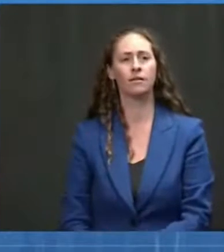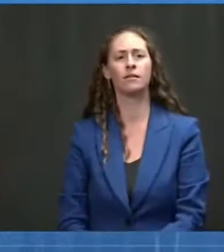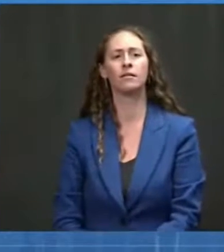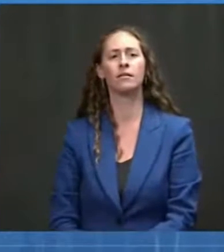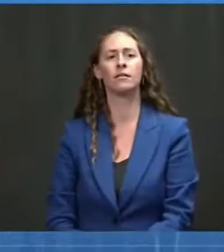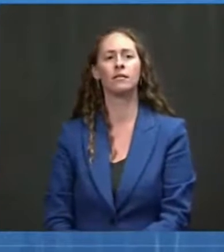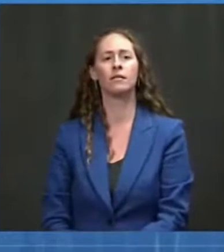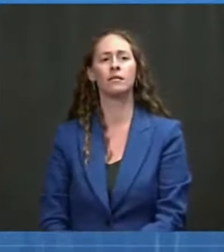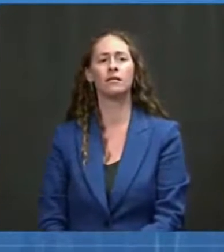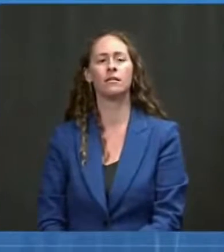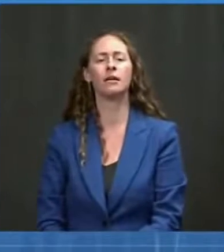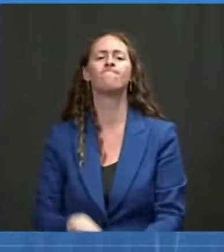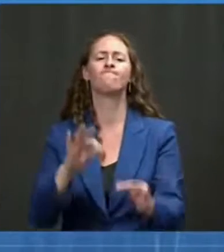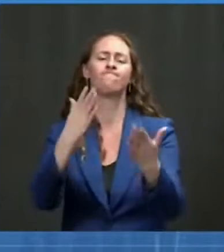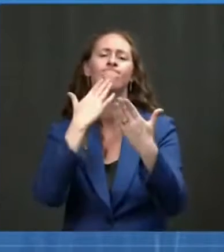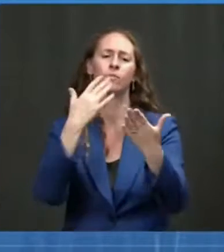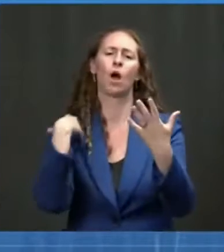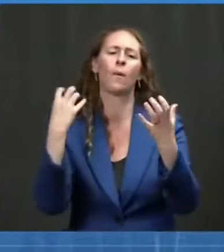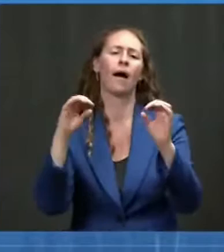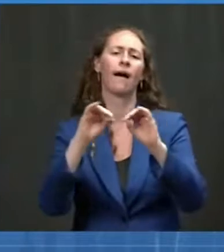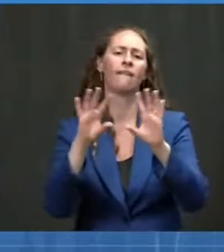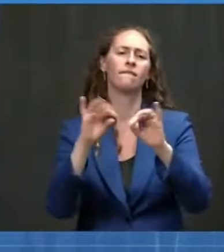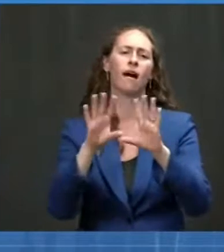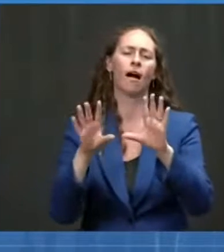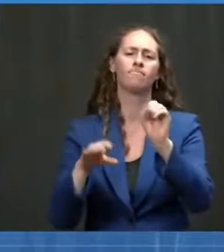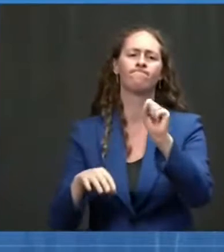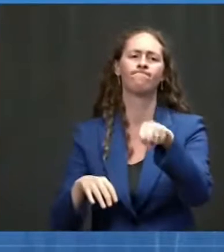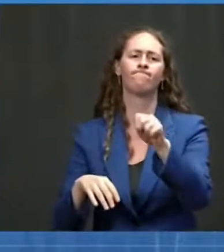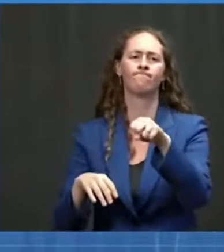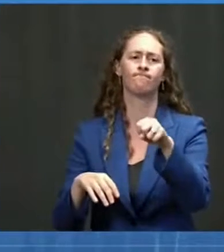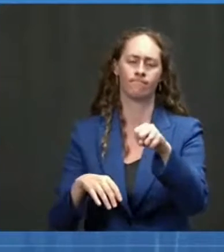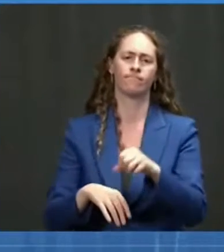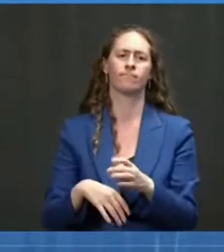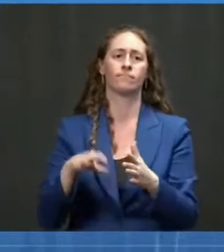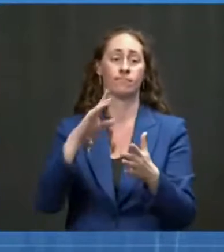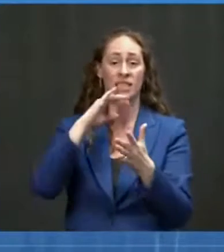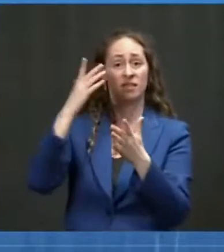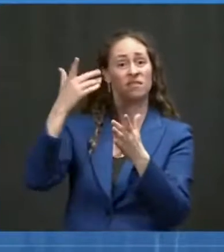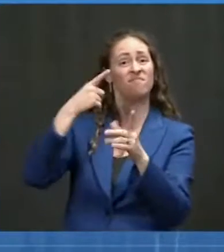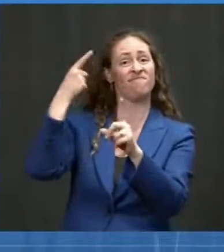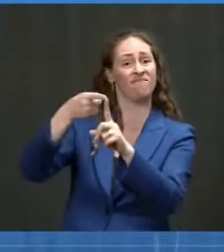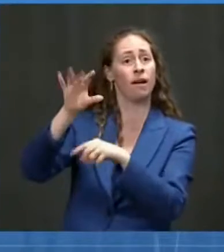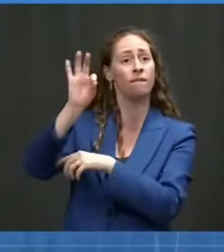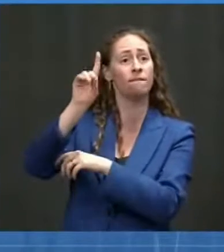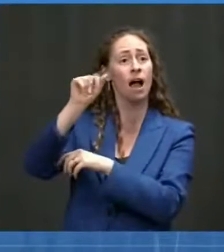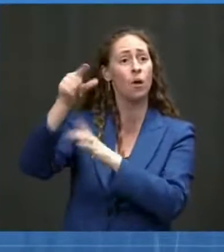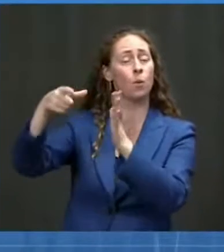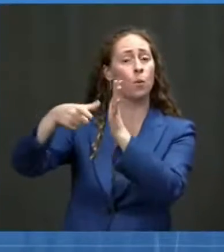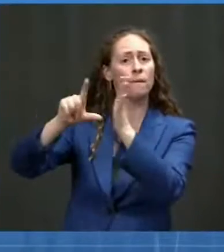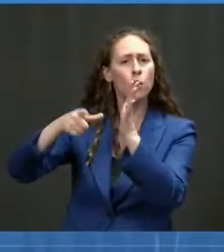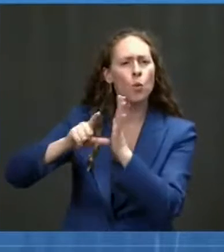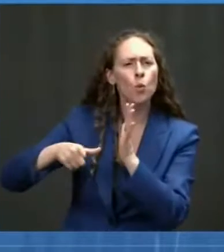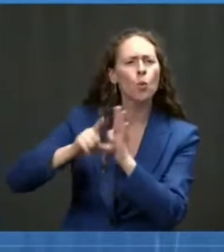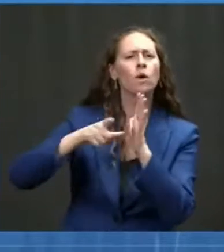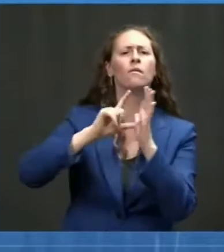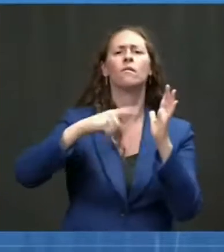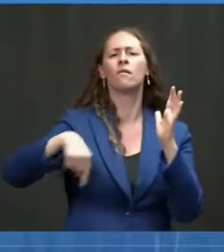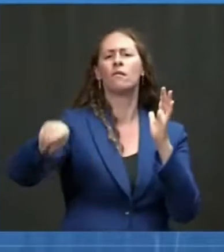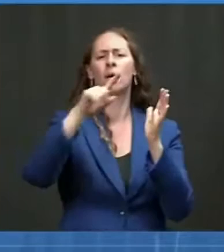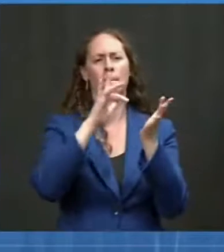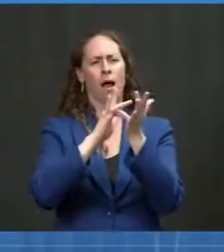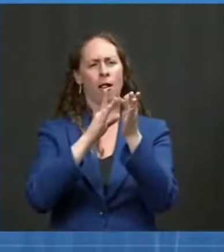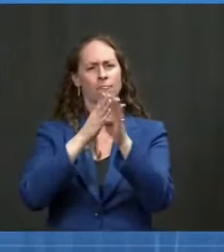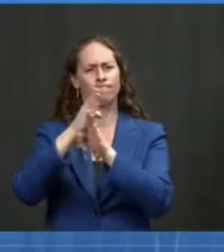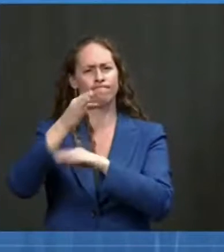So we made, based on the FDA review and ACIP, and exactly as you said, the note that immunocompromised people actually